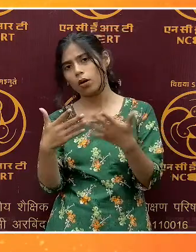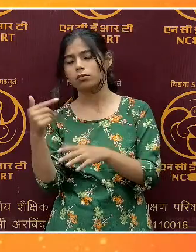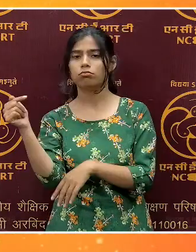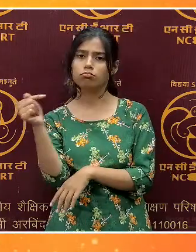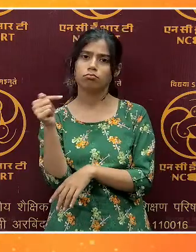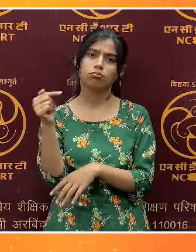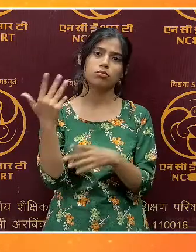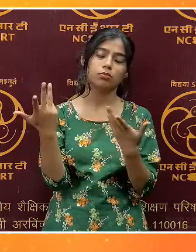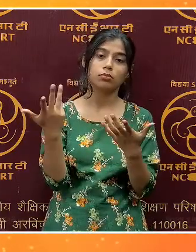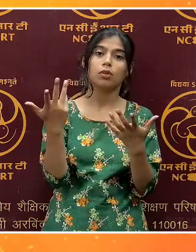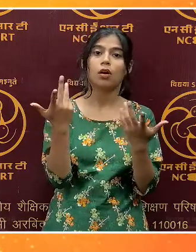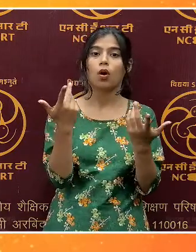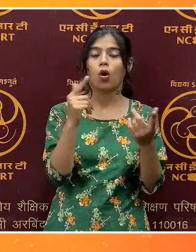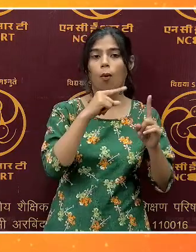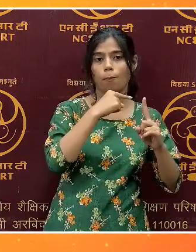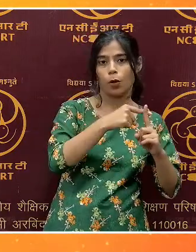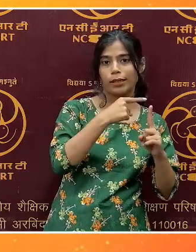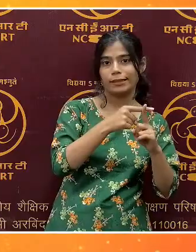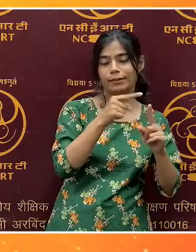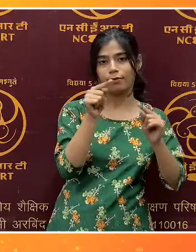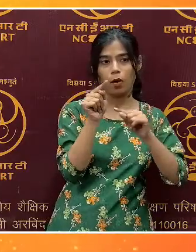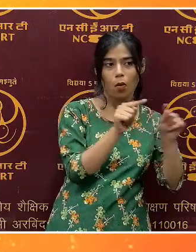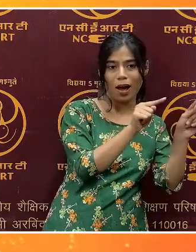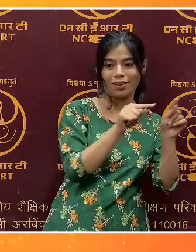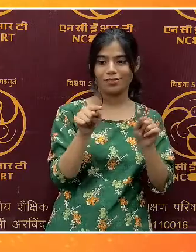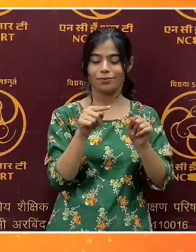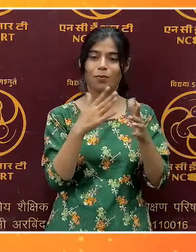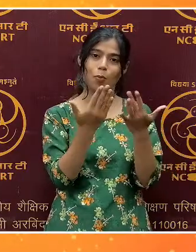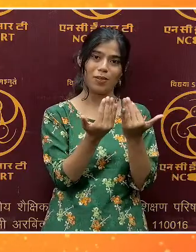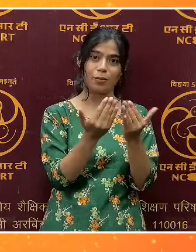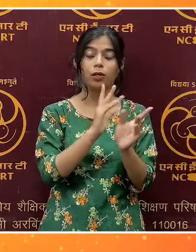Positive for anti-clockwise, negative for clockwise.